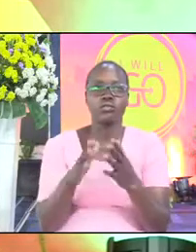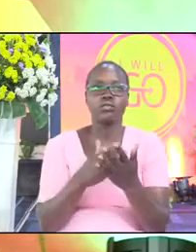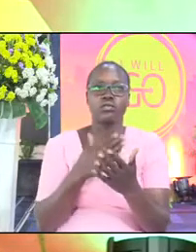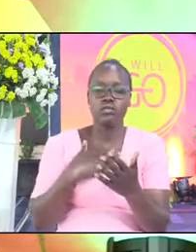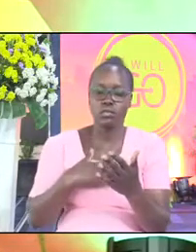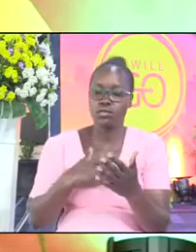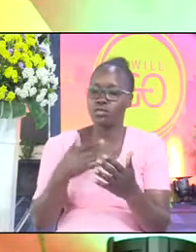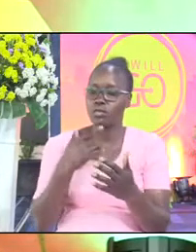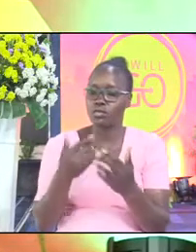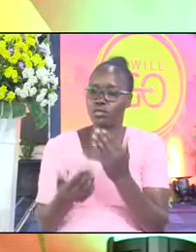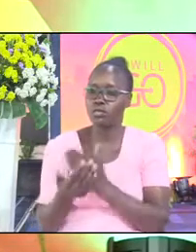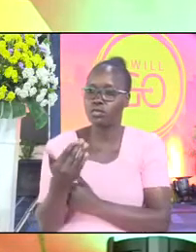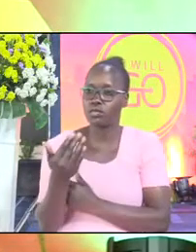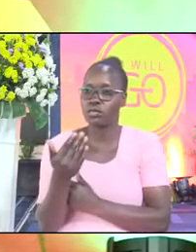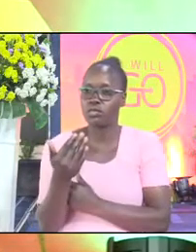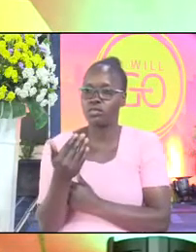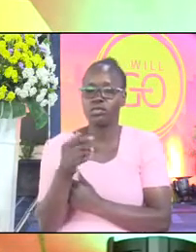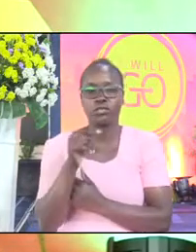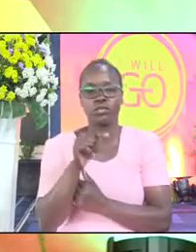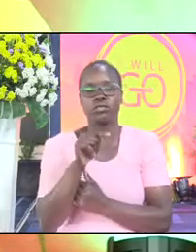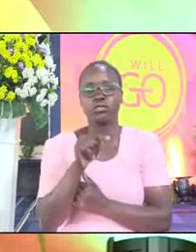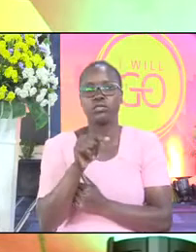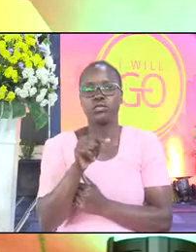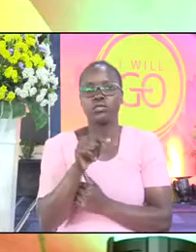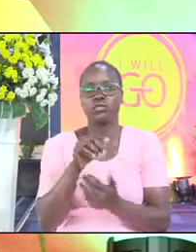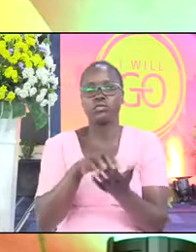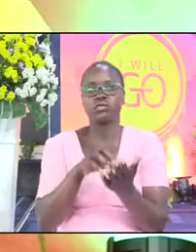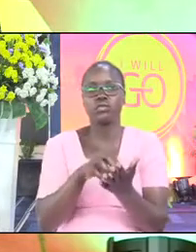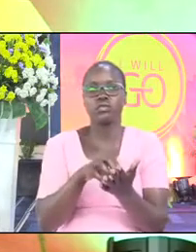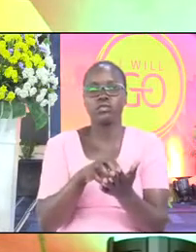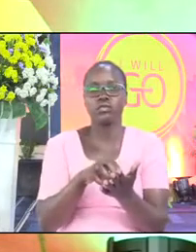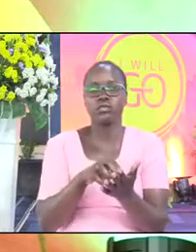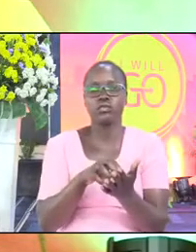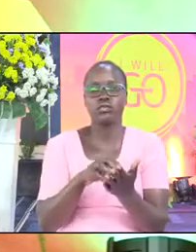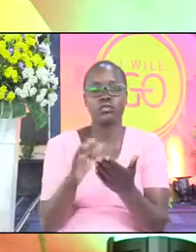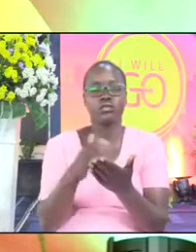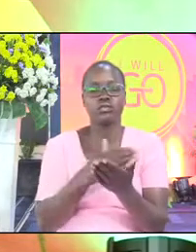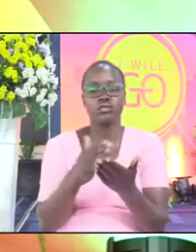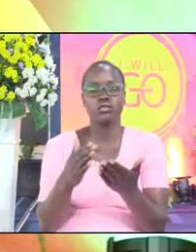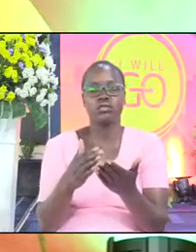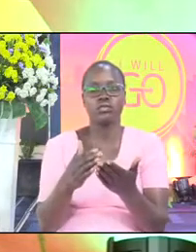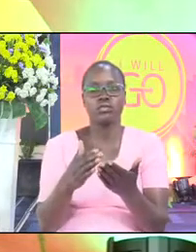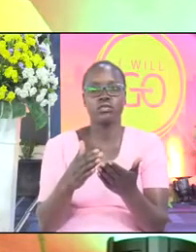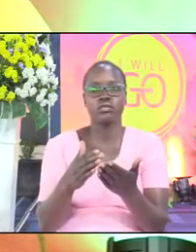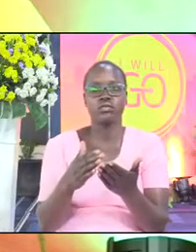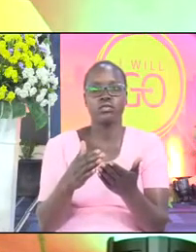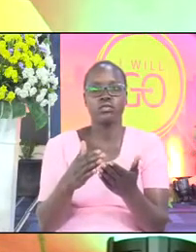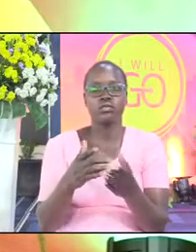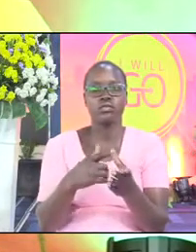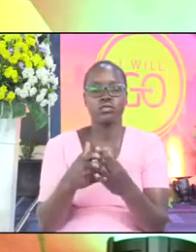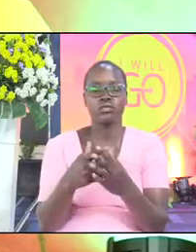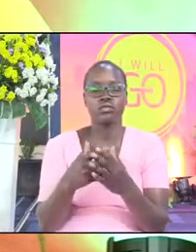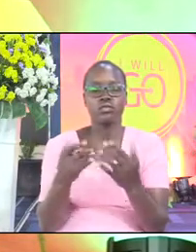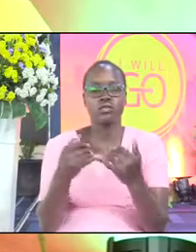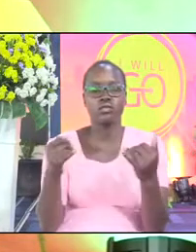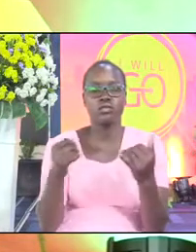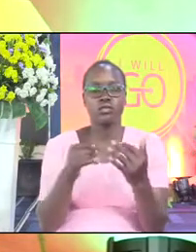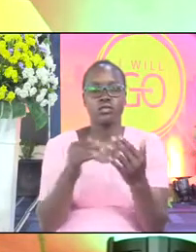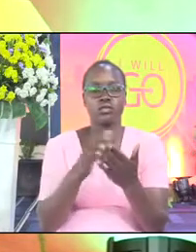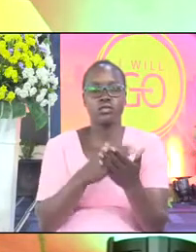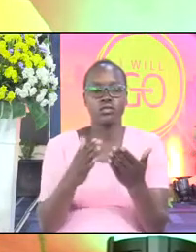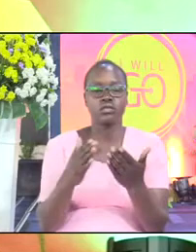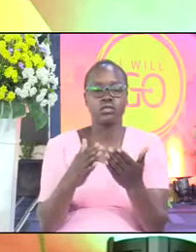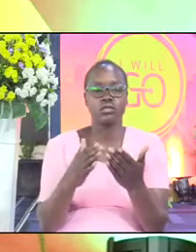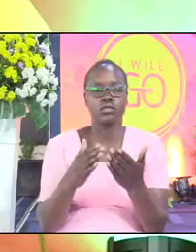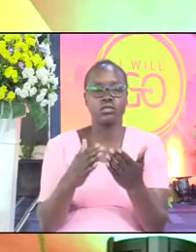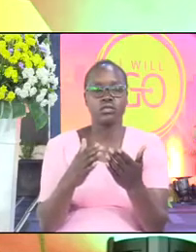radio station on, and this station, they were singing this song, and the lines of this song attracted me